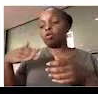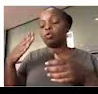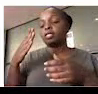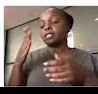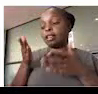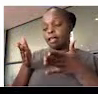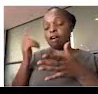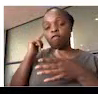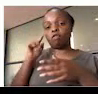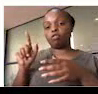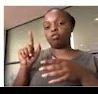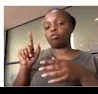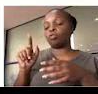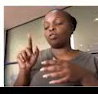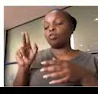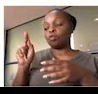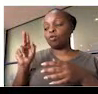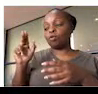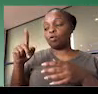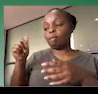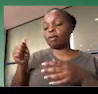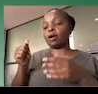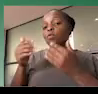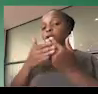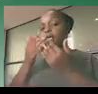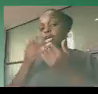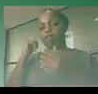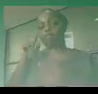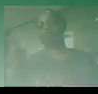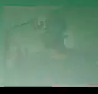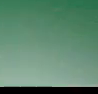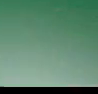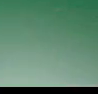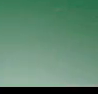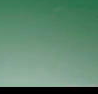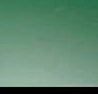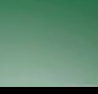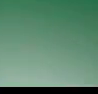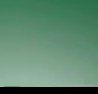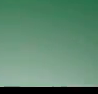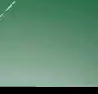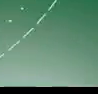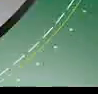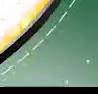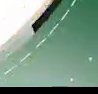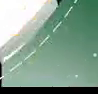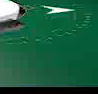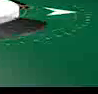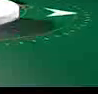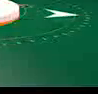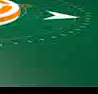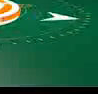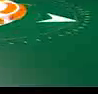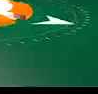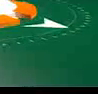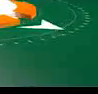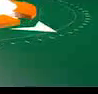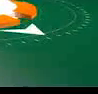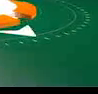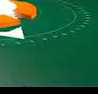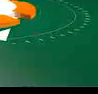is a ceremony, because we celebrate your life lived on earth. You're not going to get another